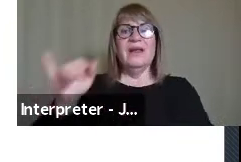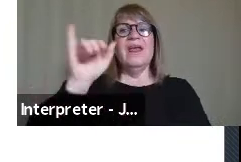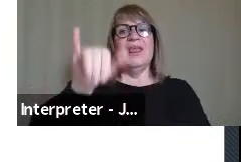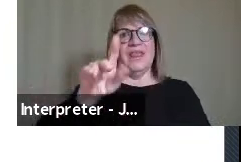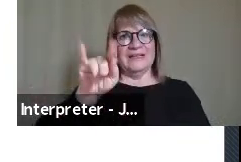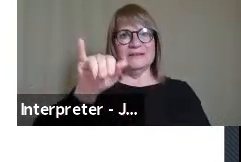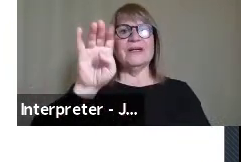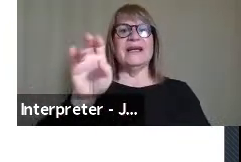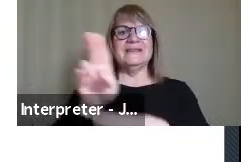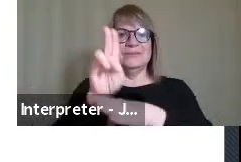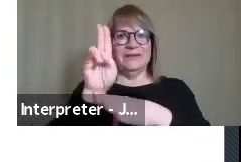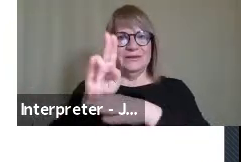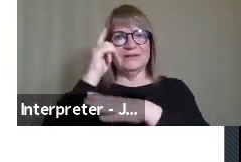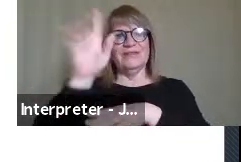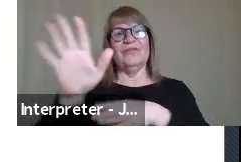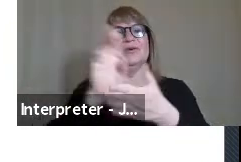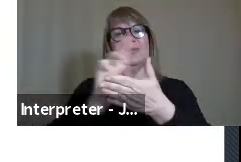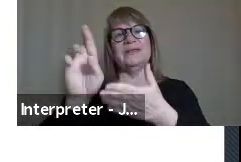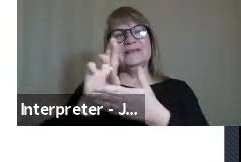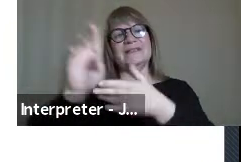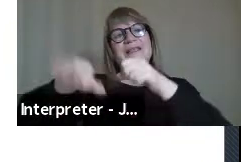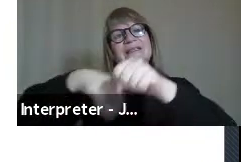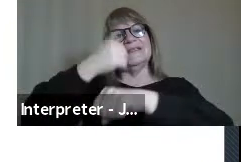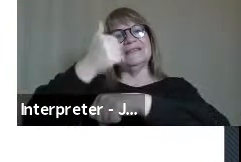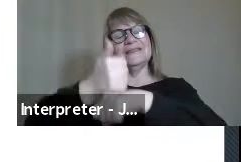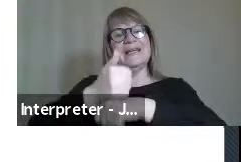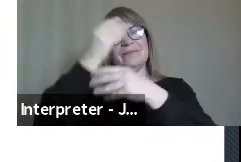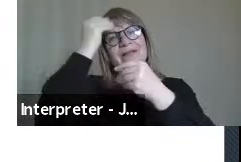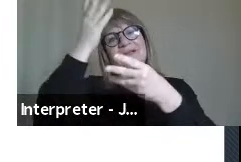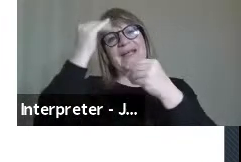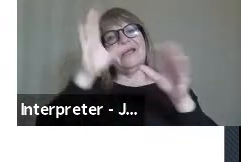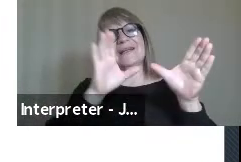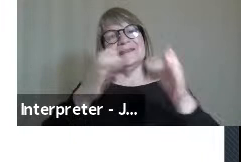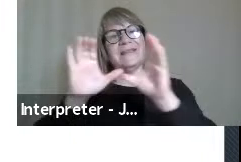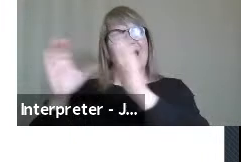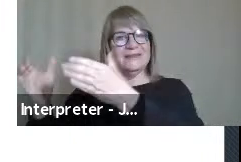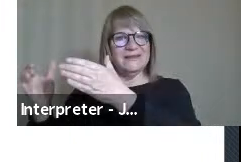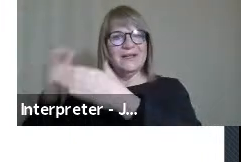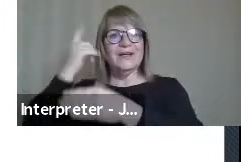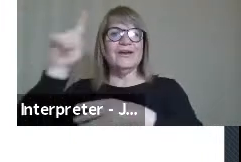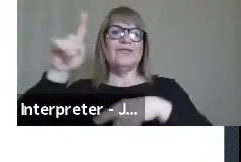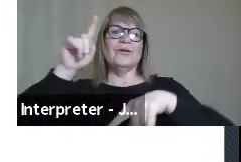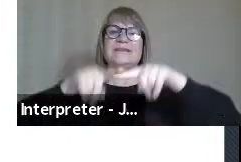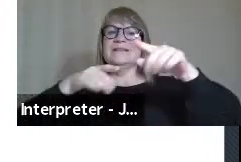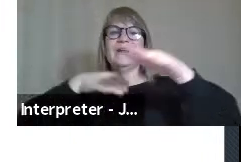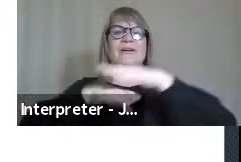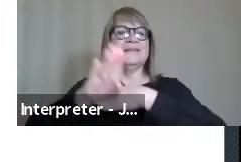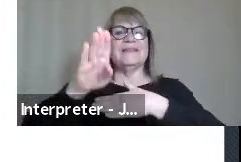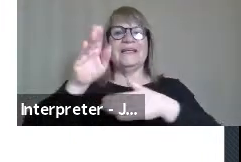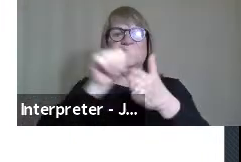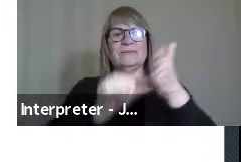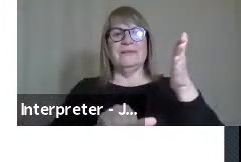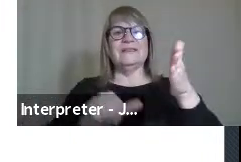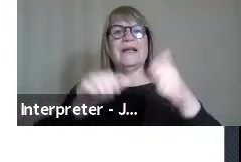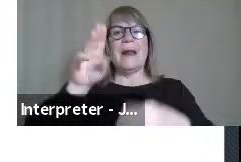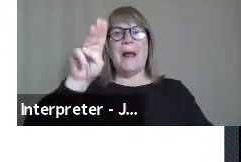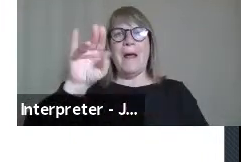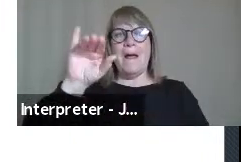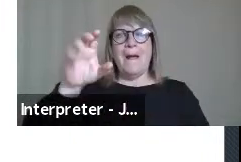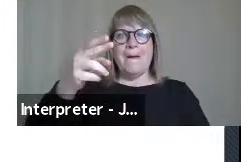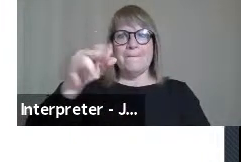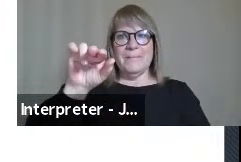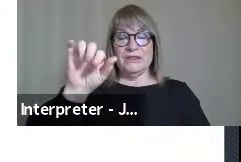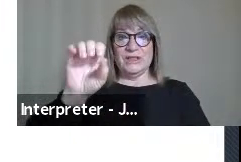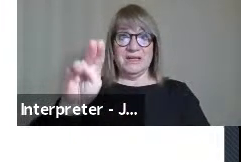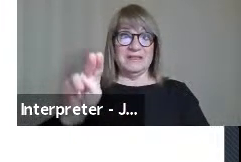using for her research and to create the data set on sterilization in michigan so i